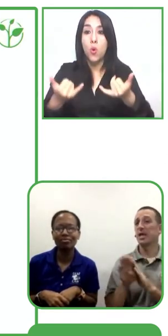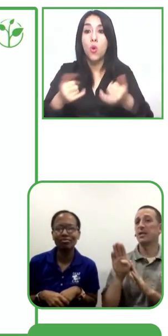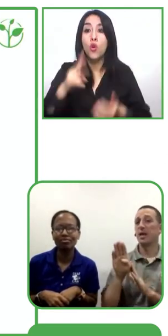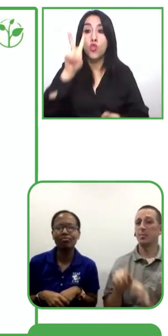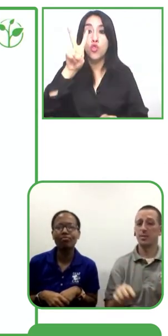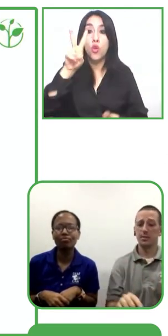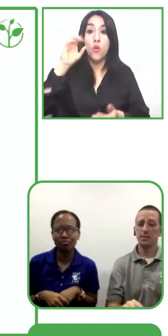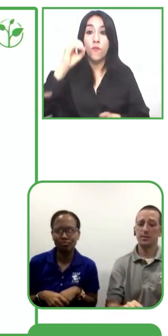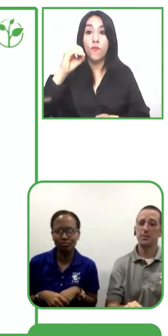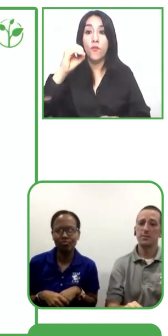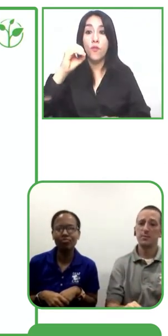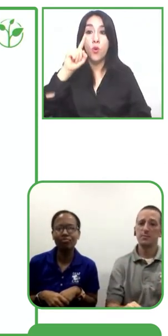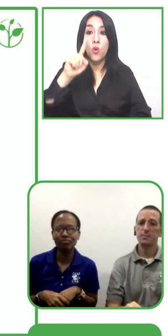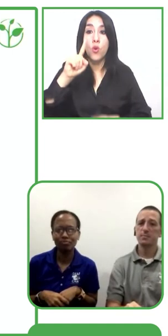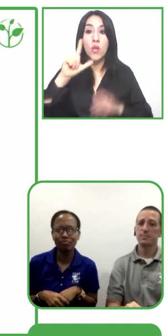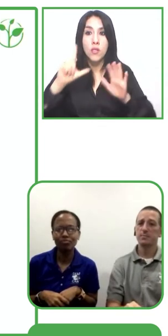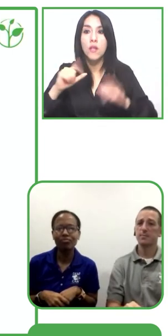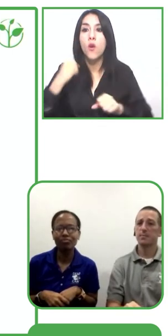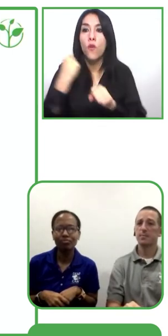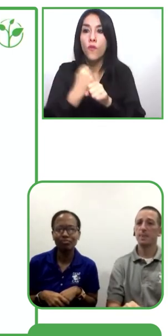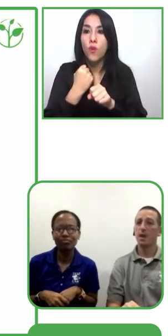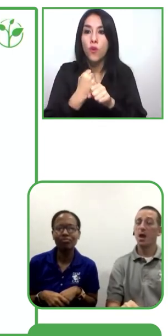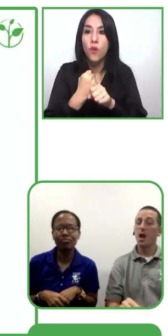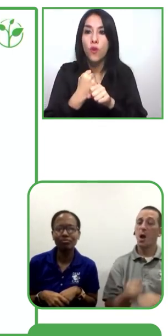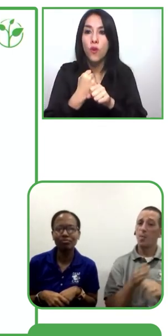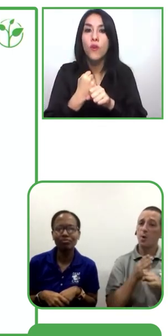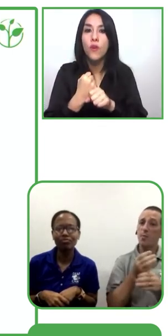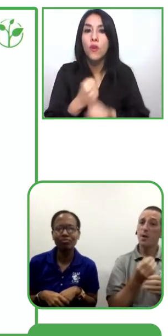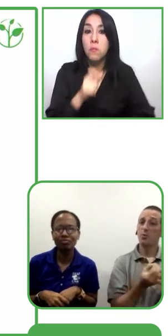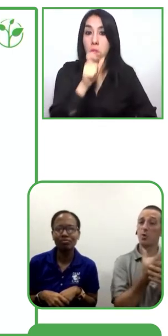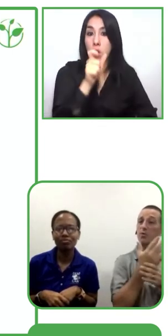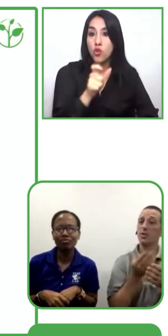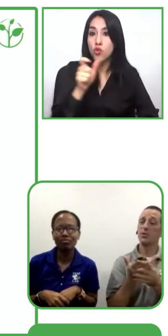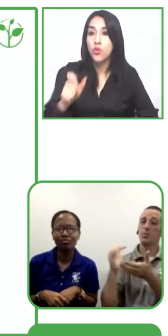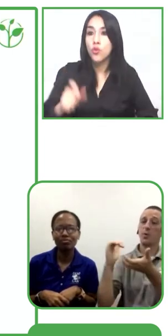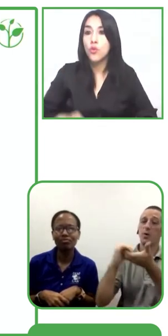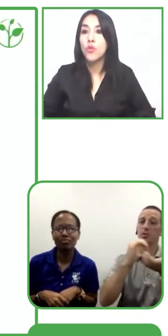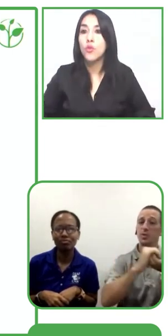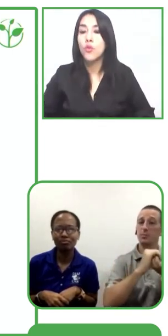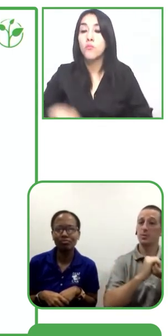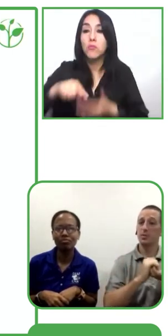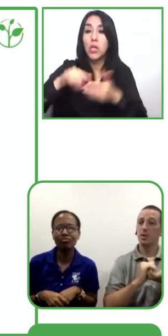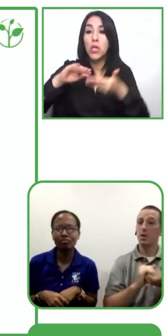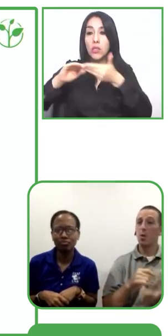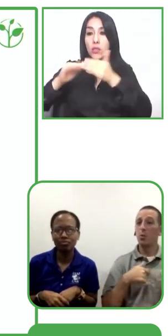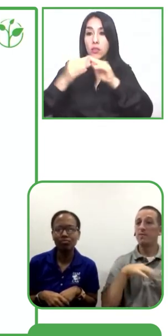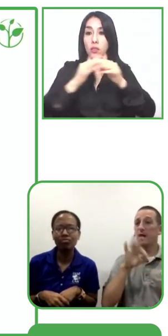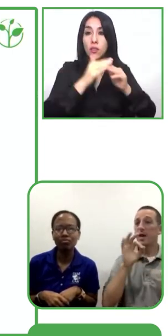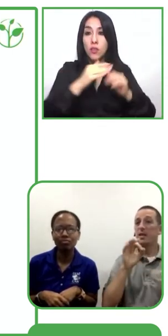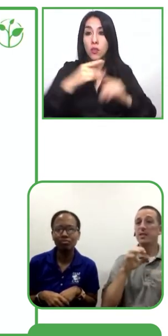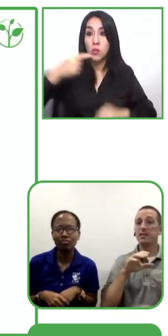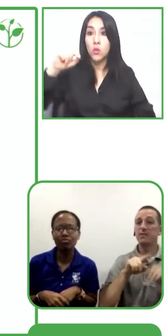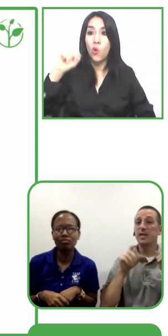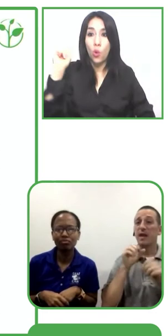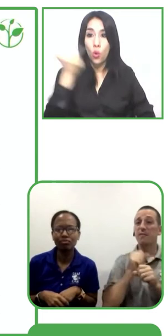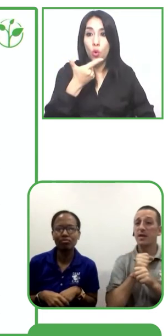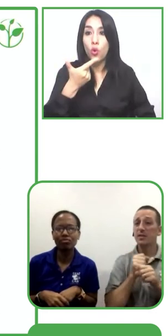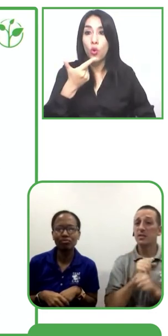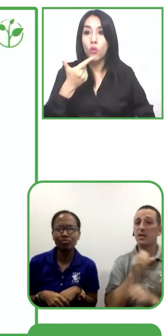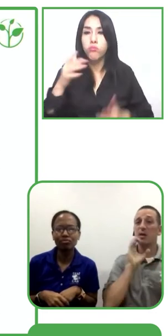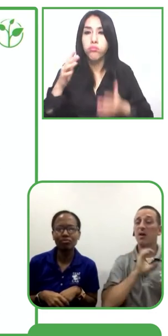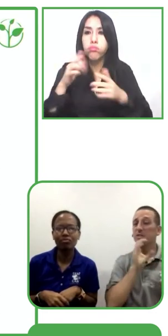Our primary growth is through partnerships. We find different cafes and coffee shops that need to improve their coffee